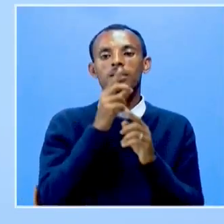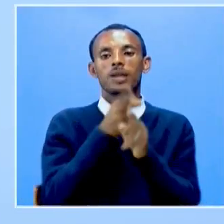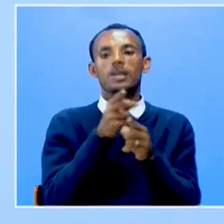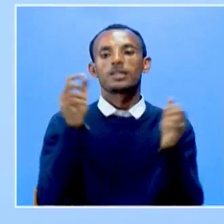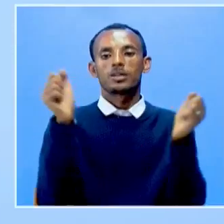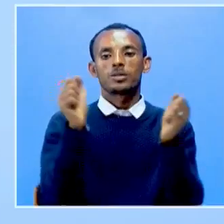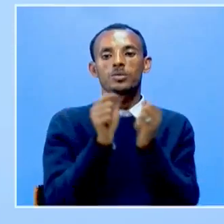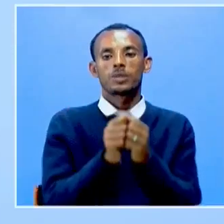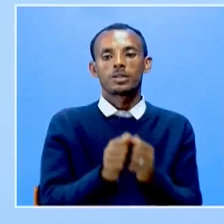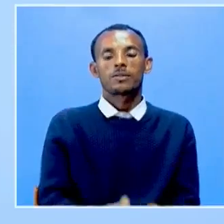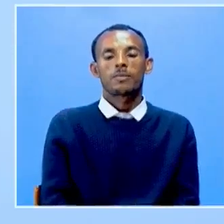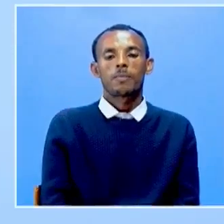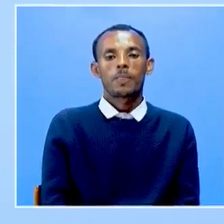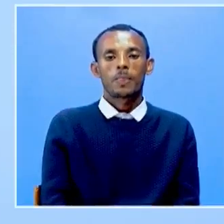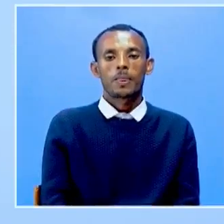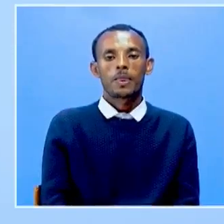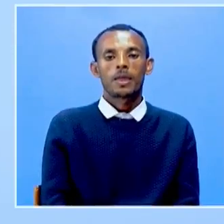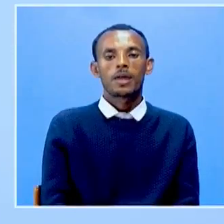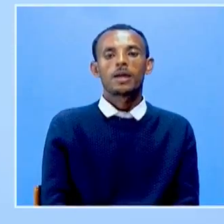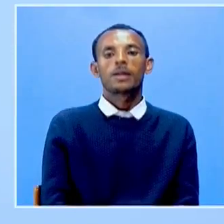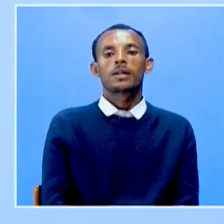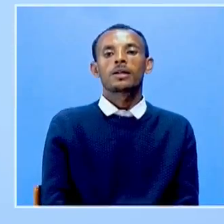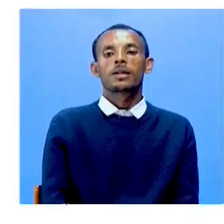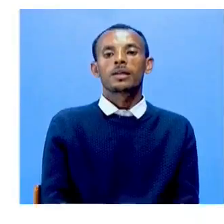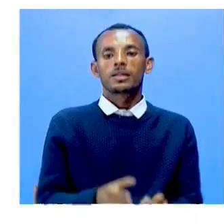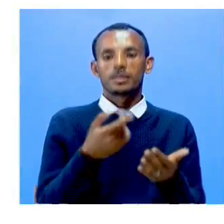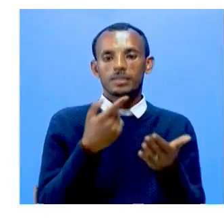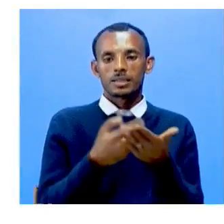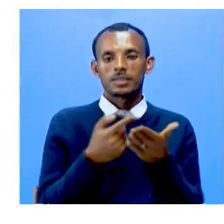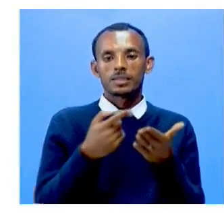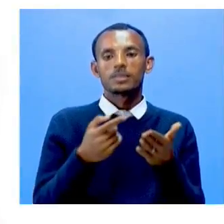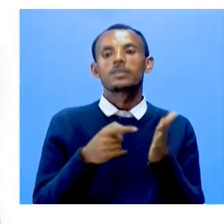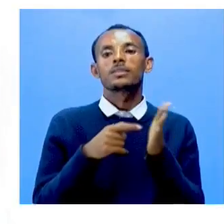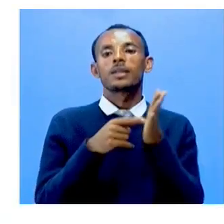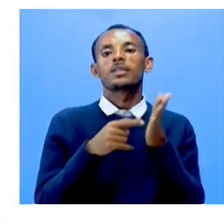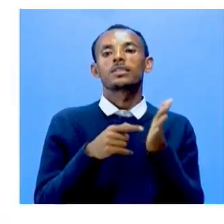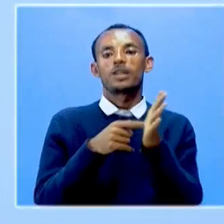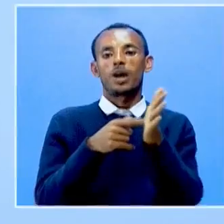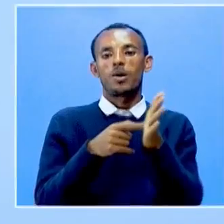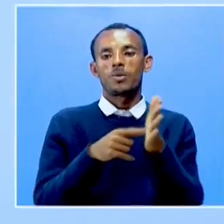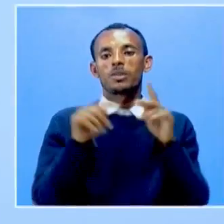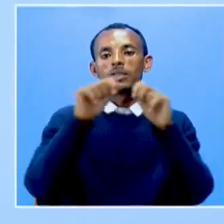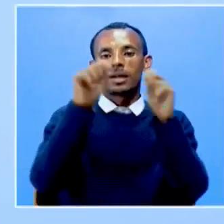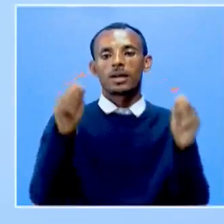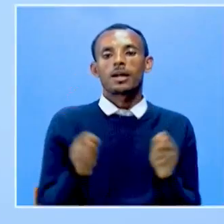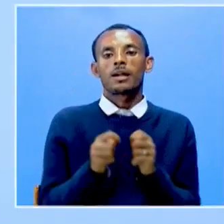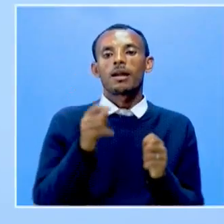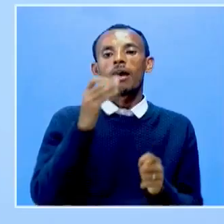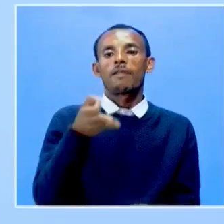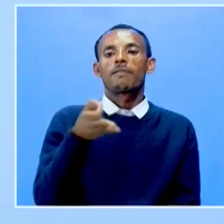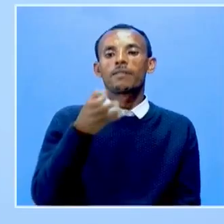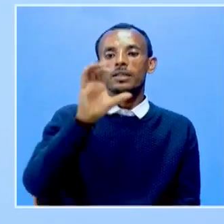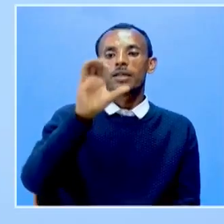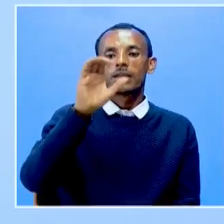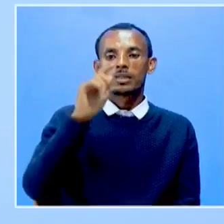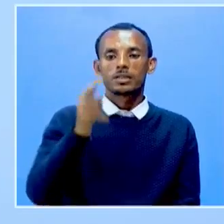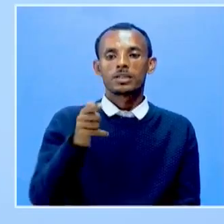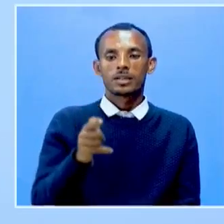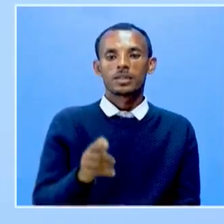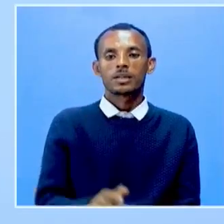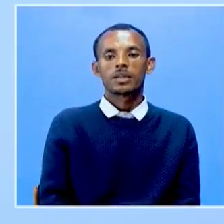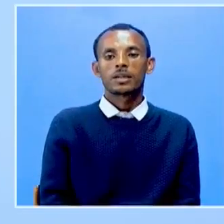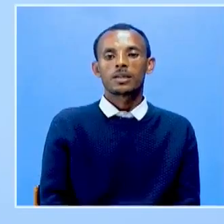together. Here it says, show triangle FCG.